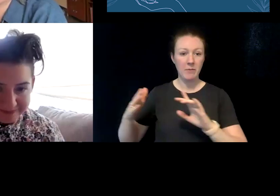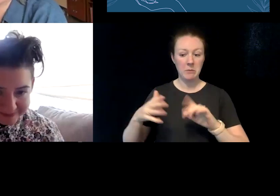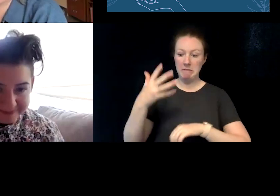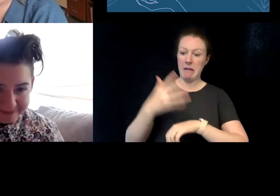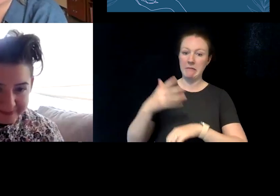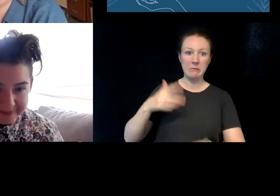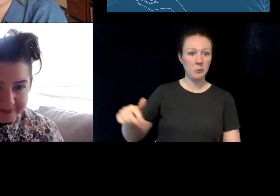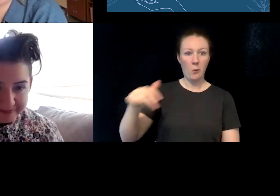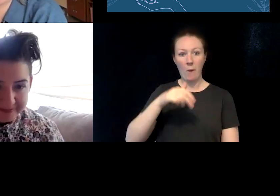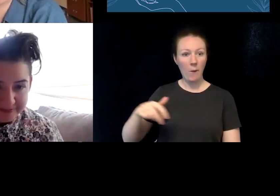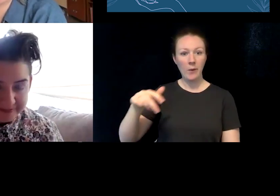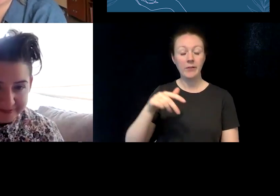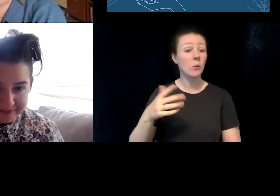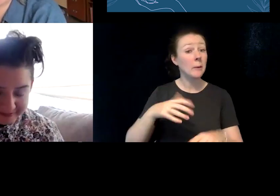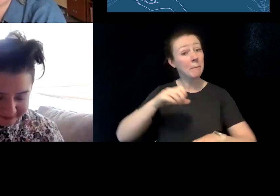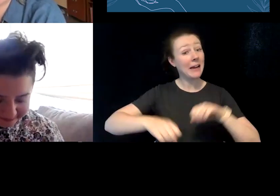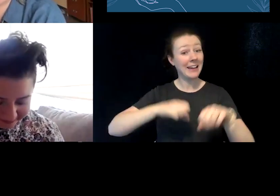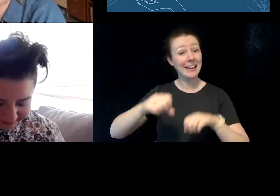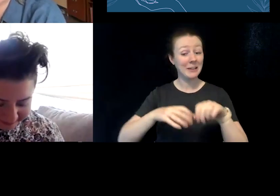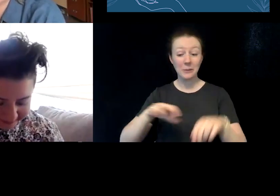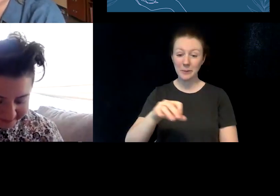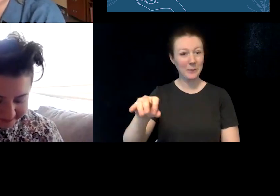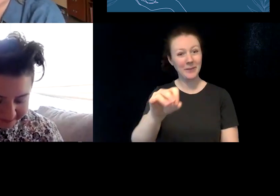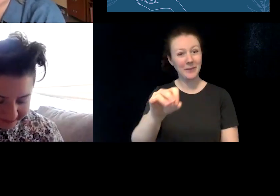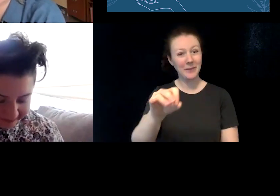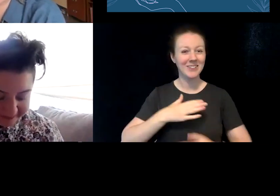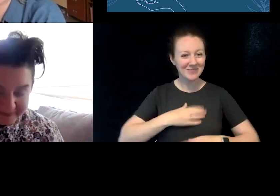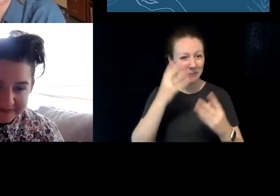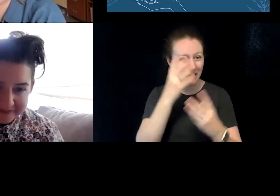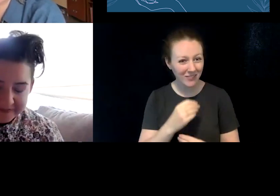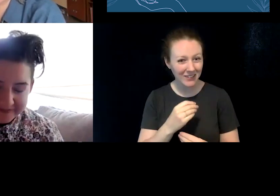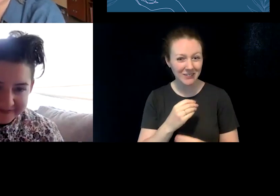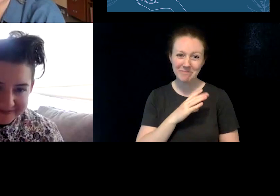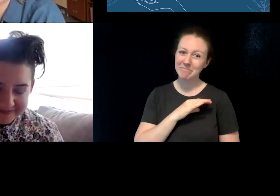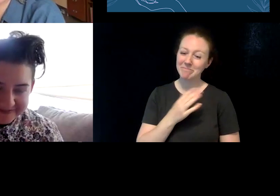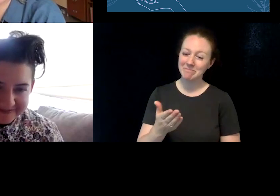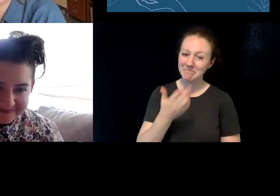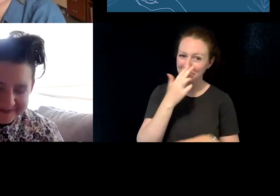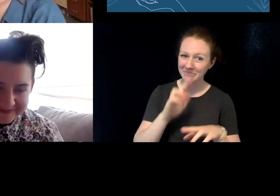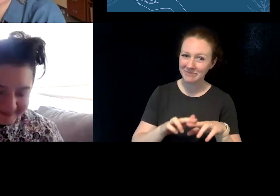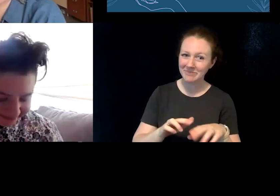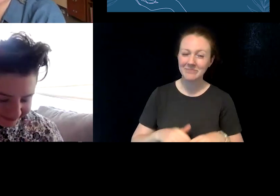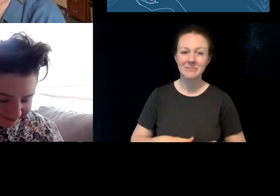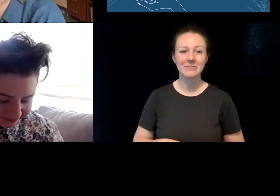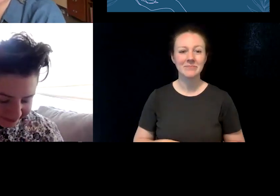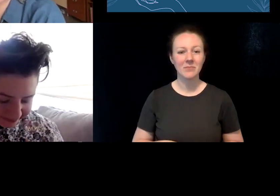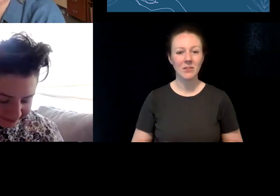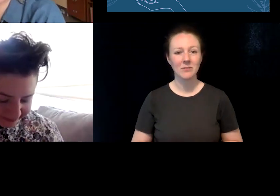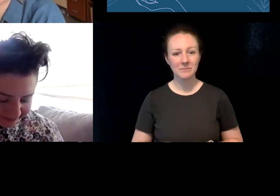bicycles. Bicycles are lovely. I love riding bicycles. Yeah. And